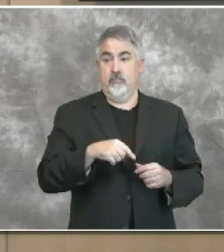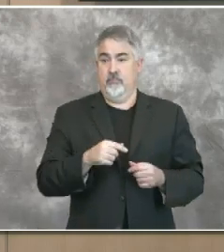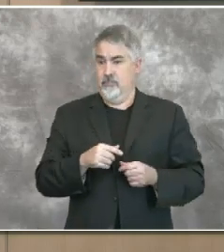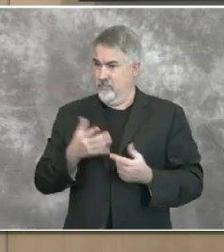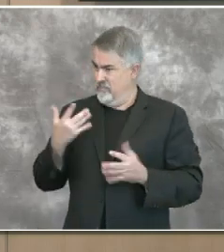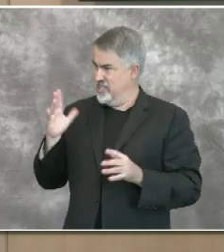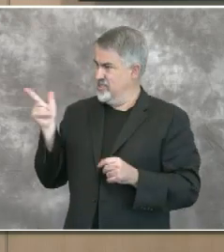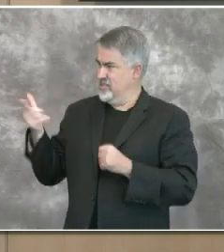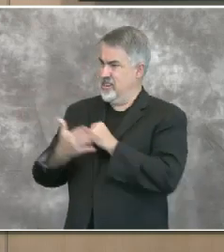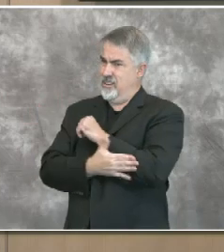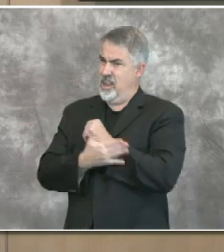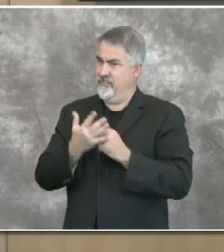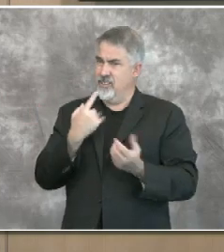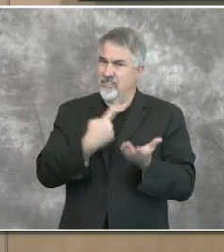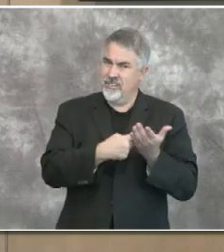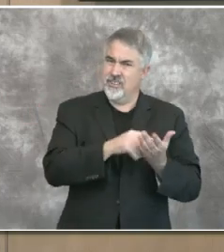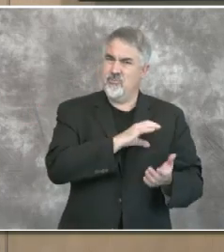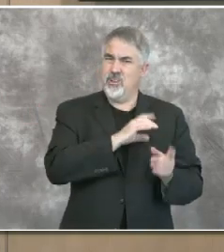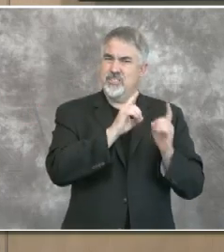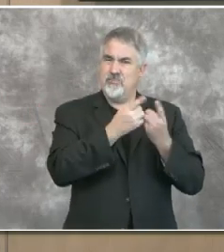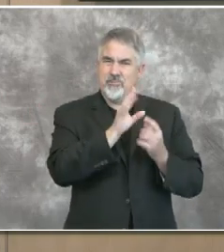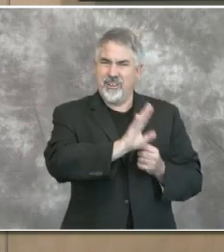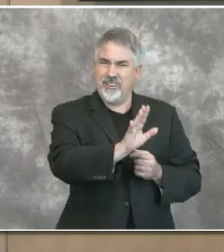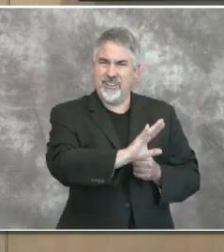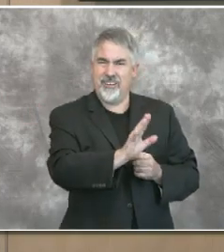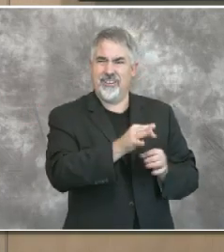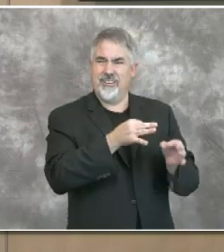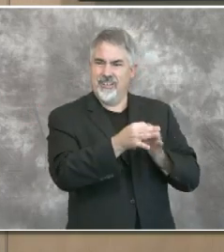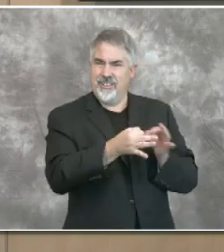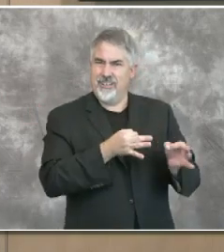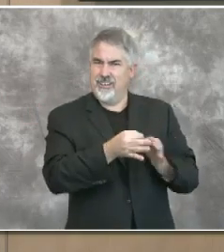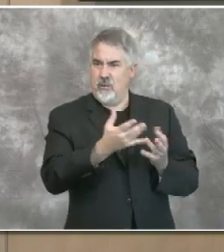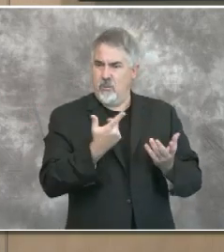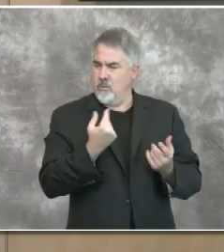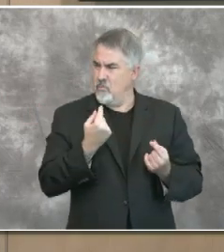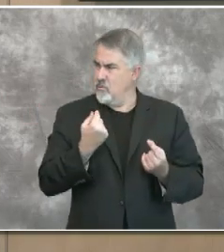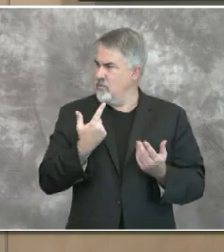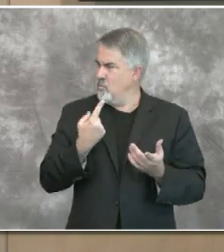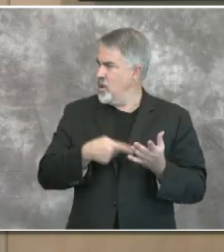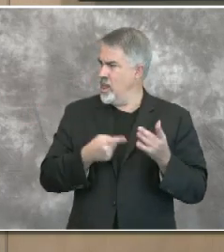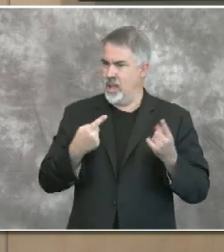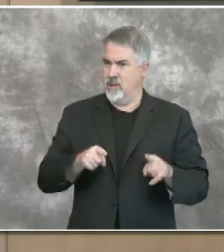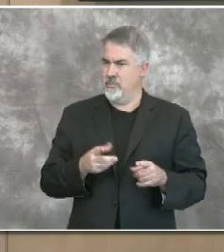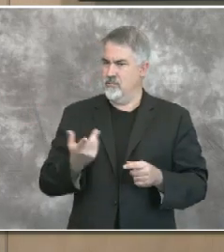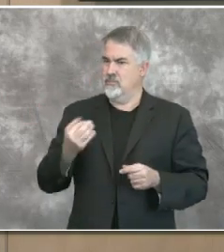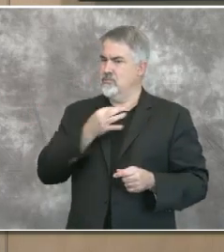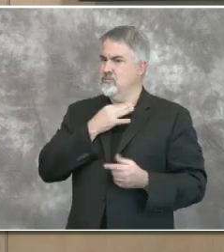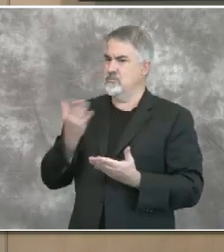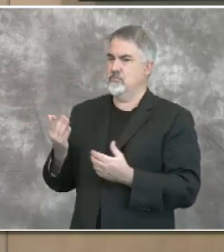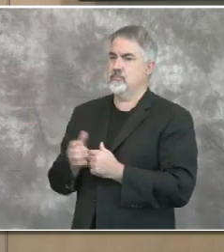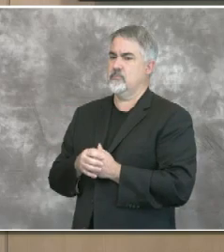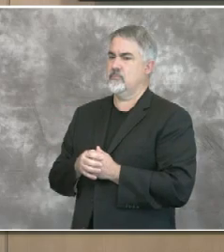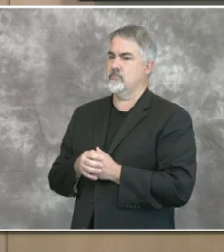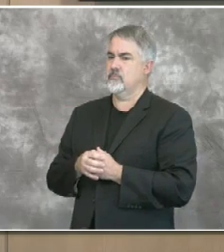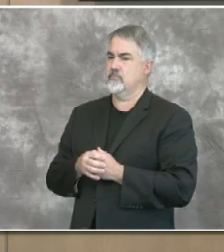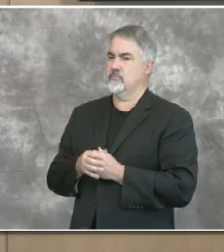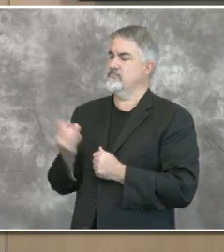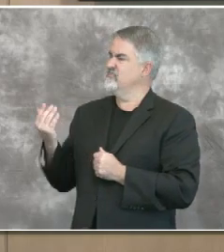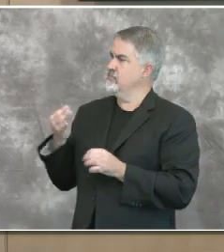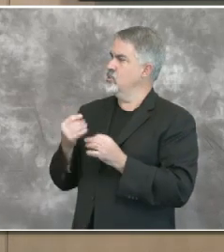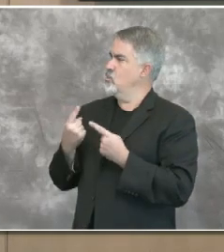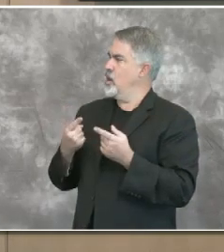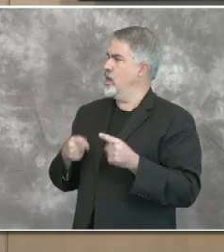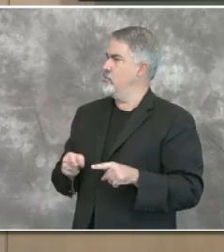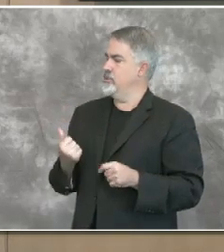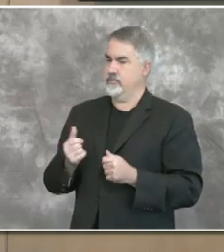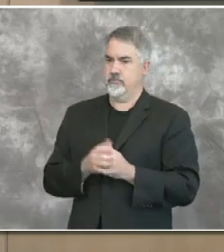agencies about continuing this enforcement? And if so, can you describe the nature of those conversations? Okay, I believe Dr. Wooten will answer